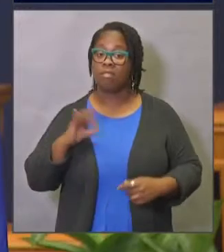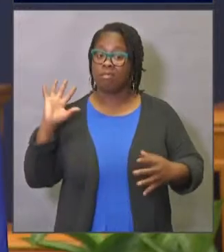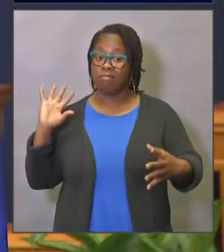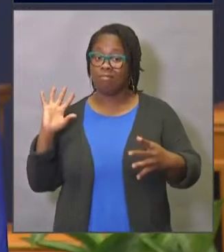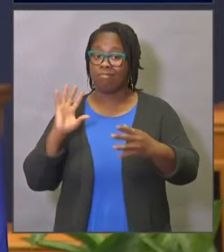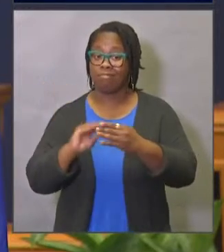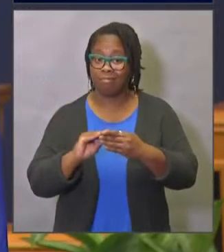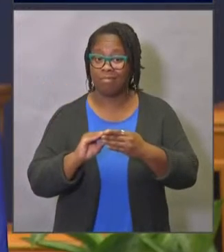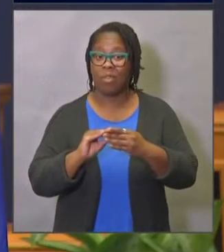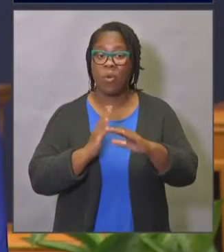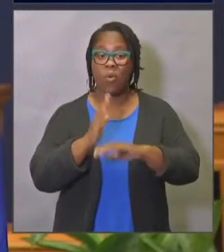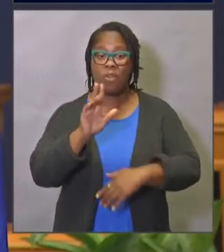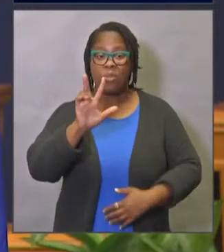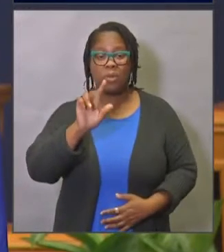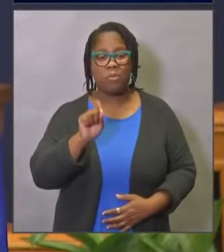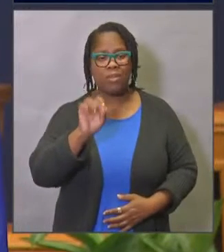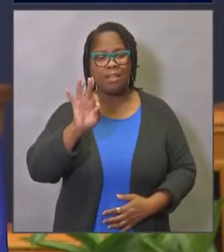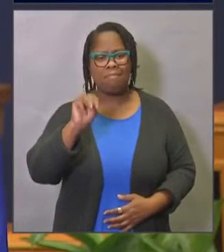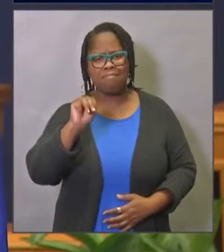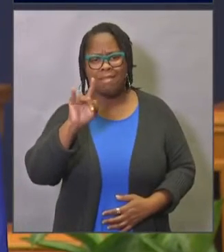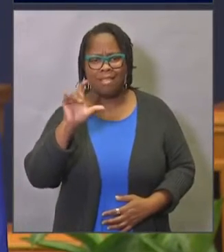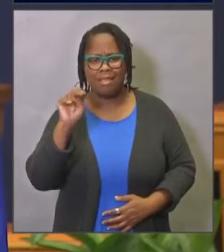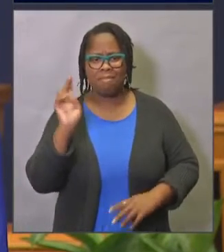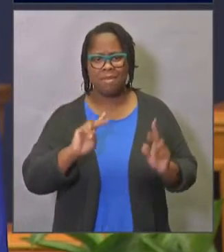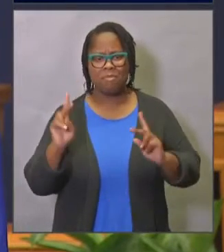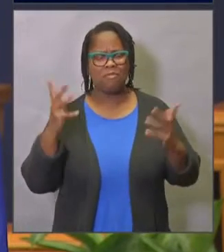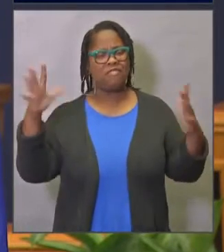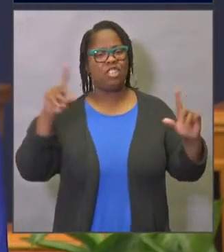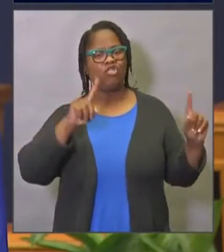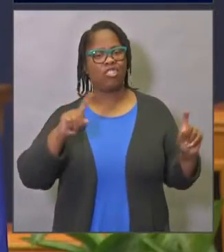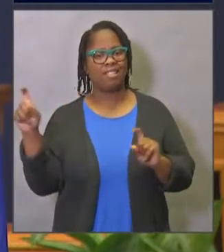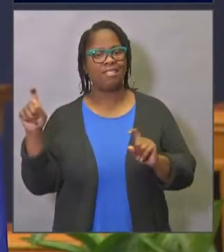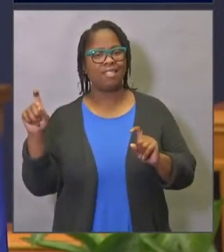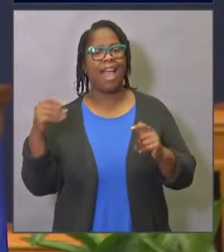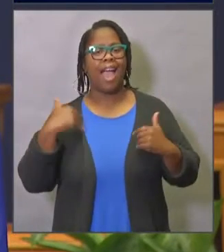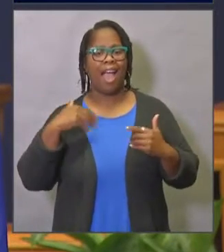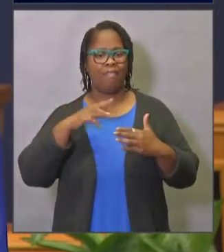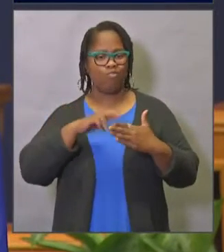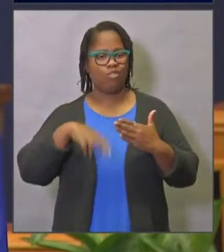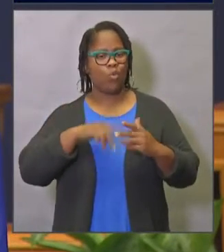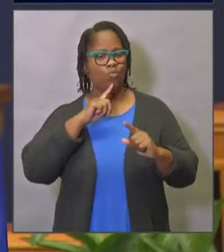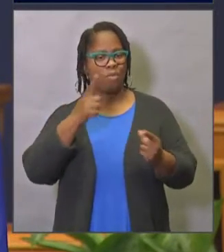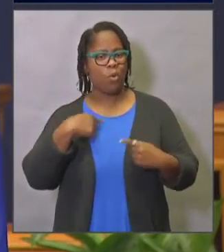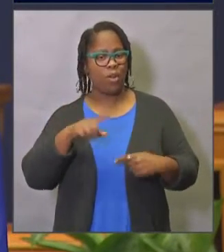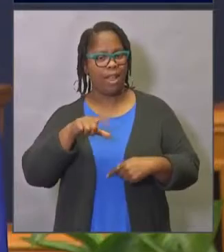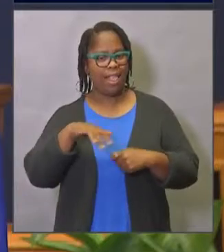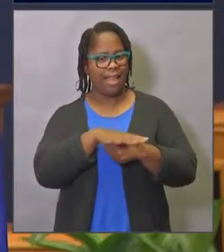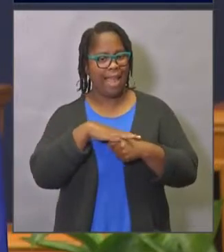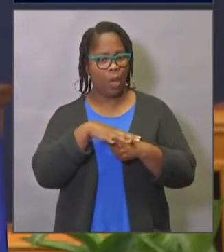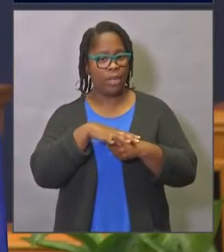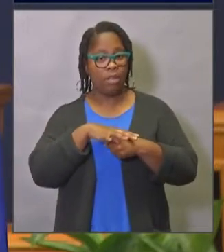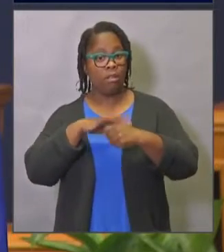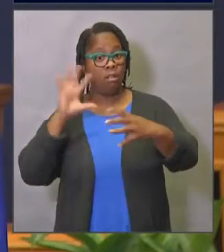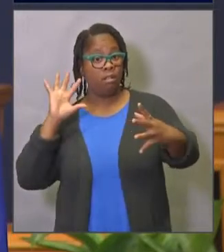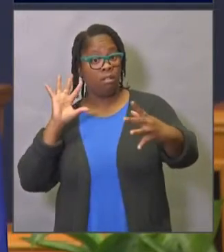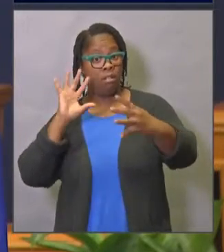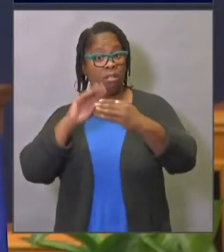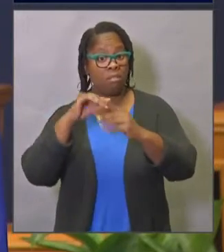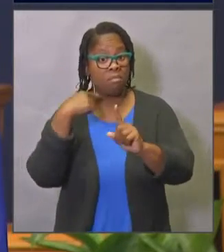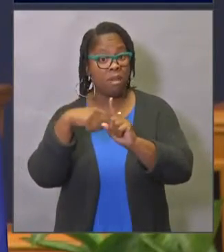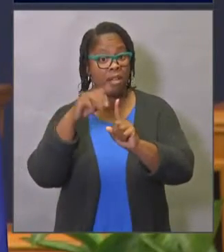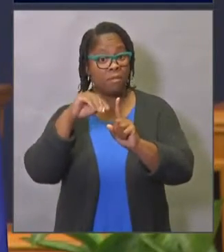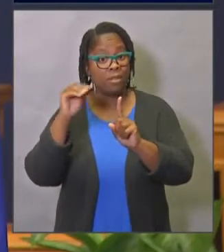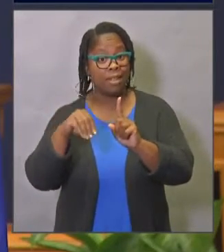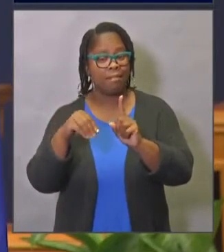over 3.9 million people have been tested and had test results reported in LA County, and the cumulative positivity rate